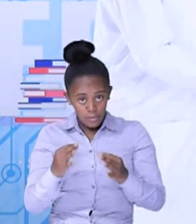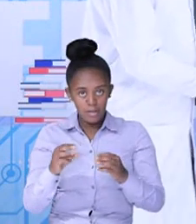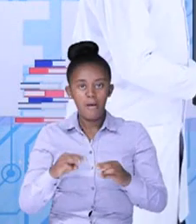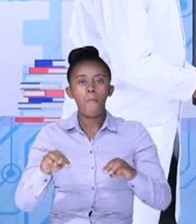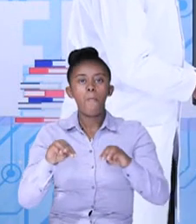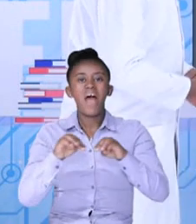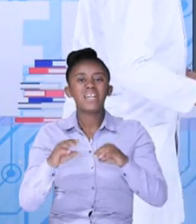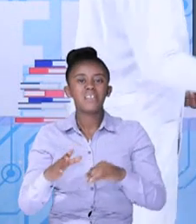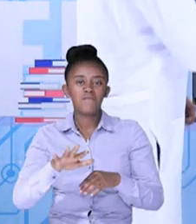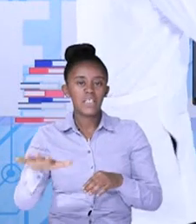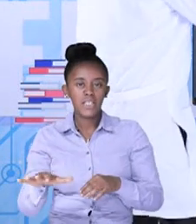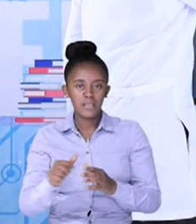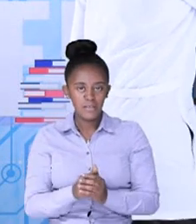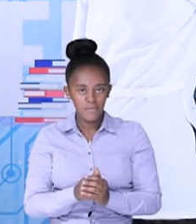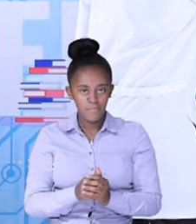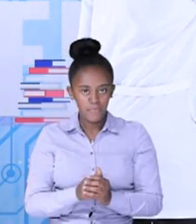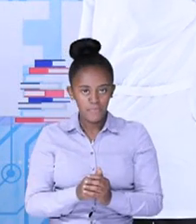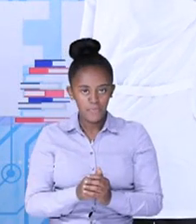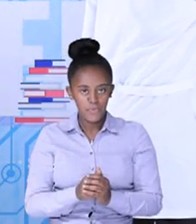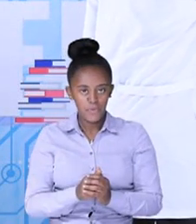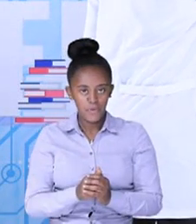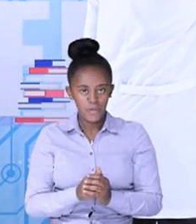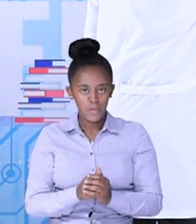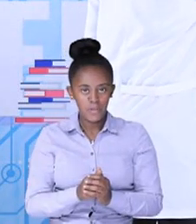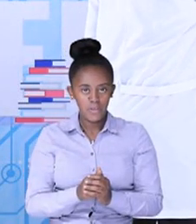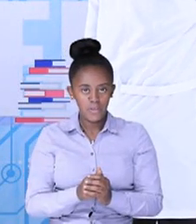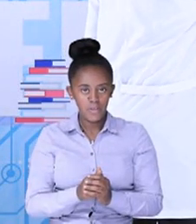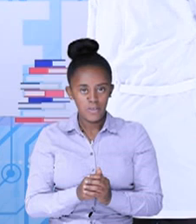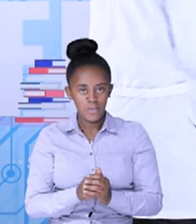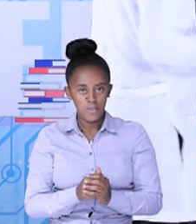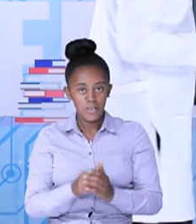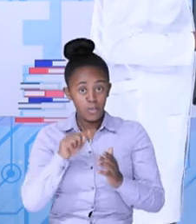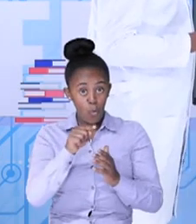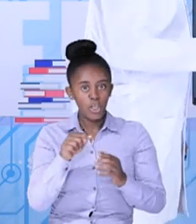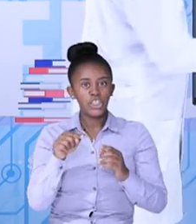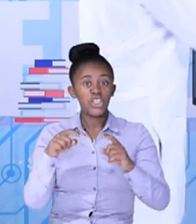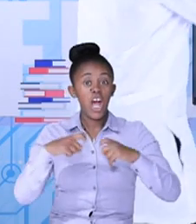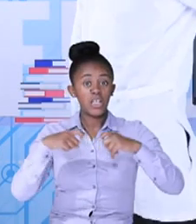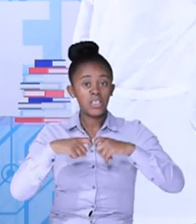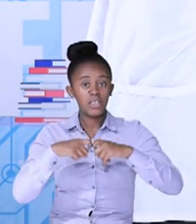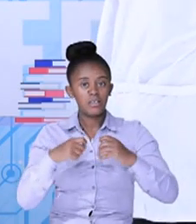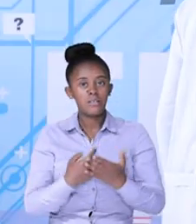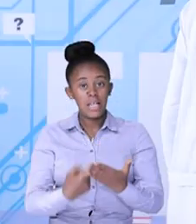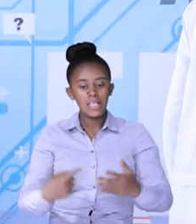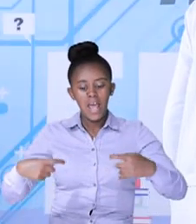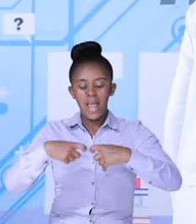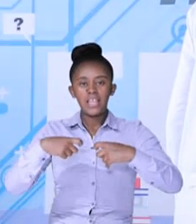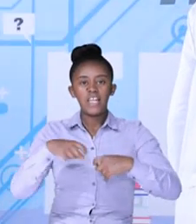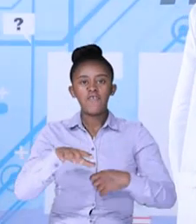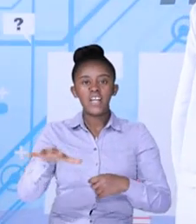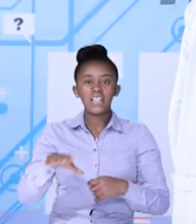Let's take it here. If there is a point charge, around this point charge, there is electric field,